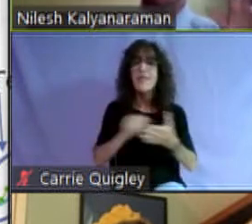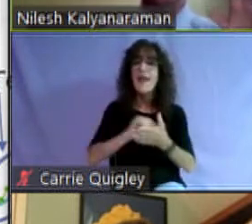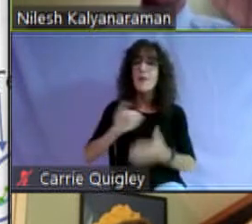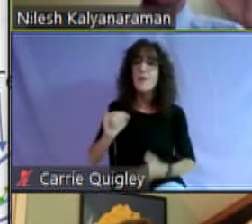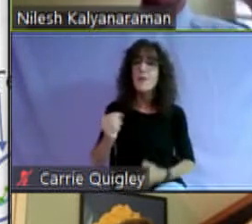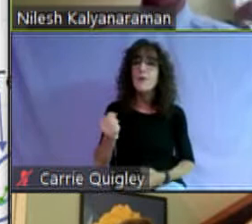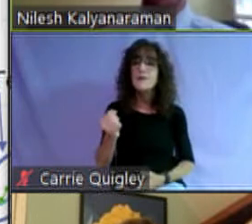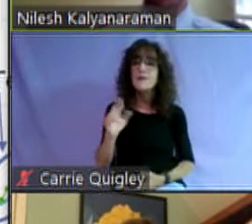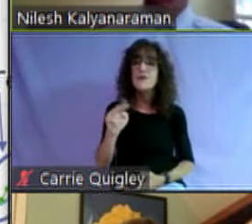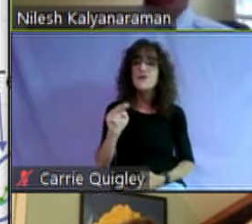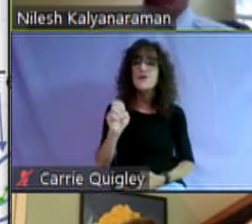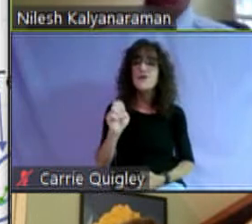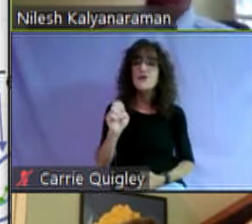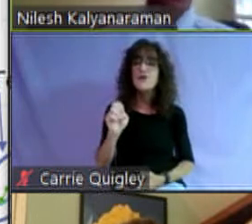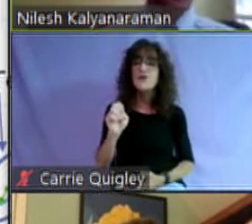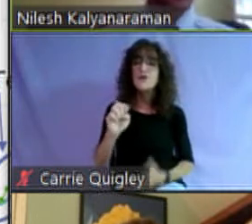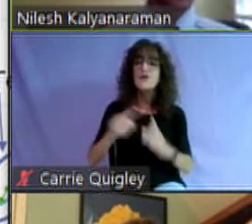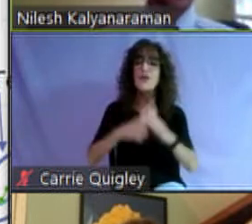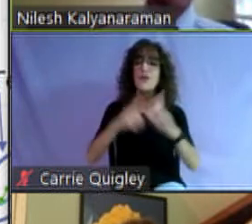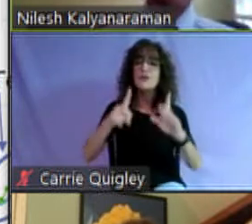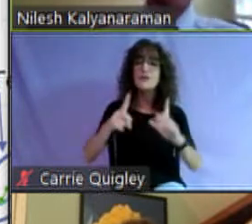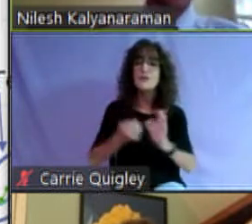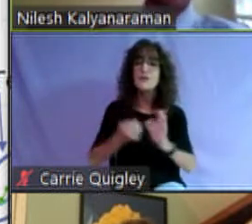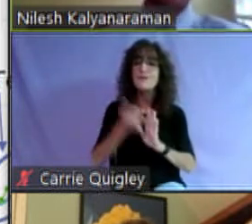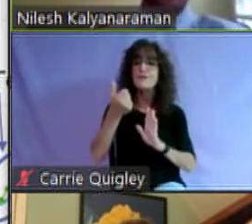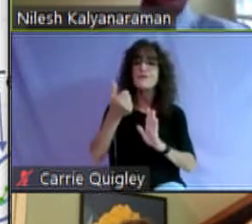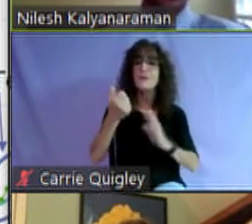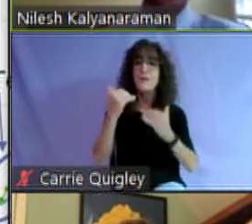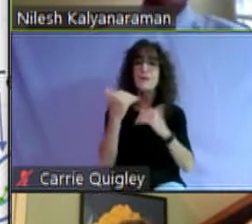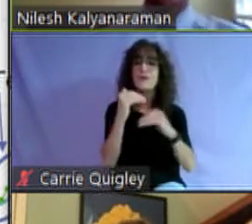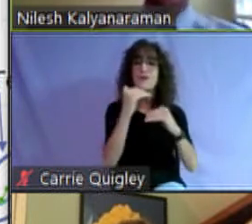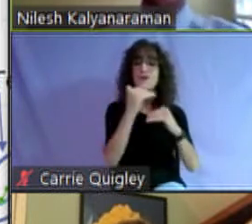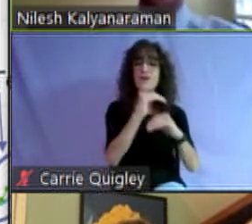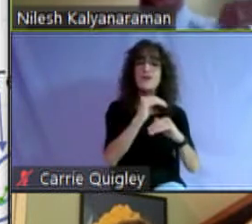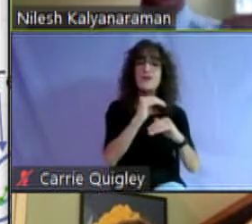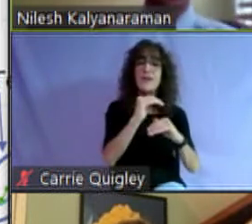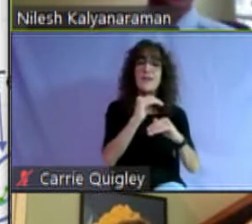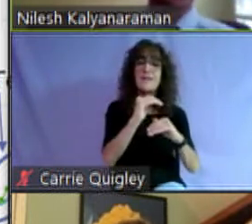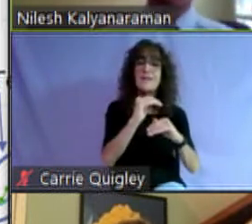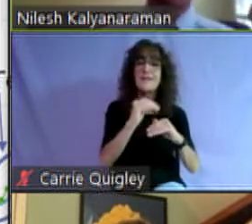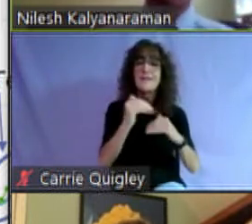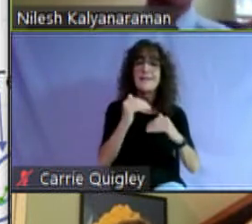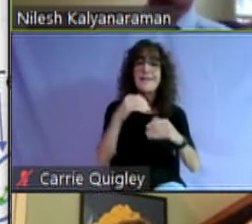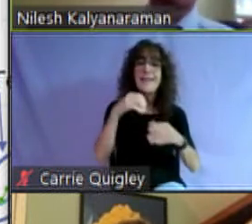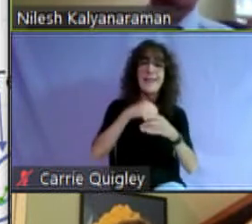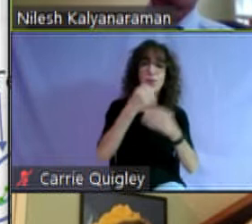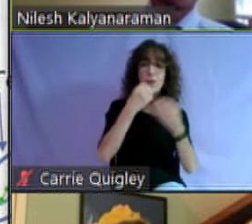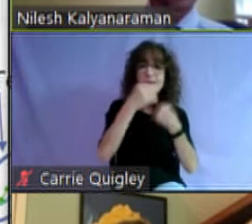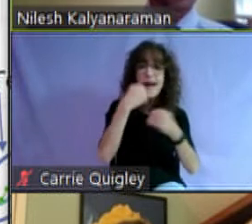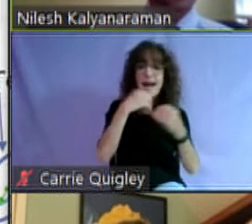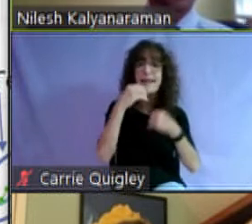were starting to lift restrictions. Those were restrictions on indoor dining,